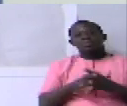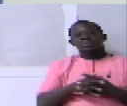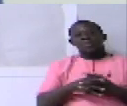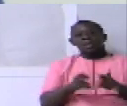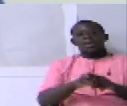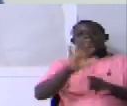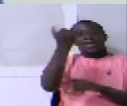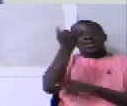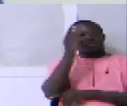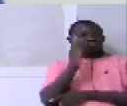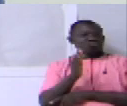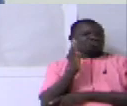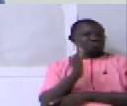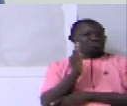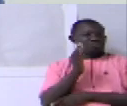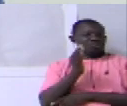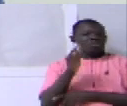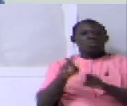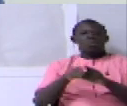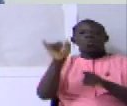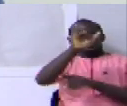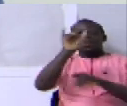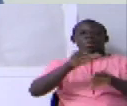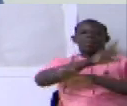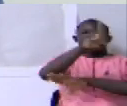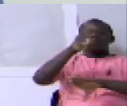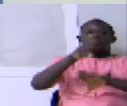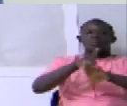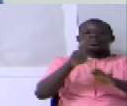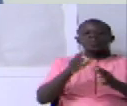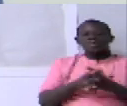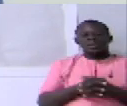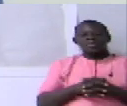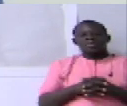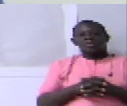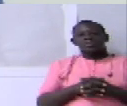That's very true. Like which places?